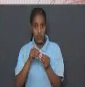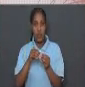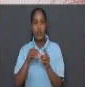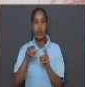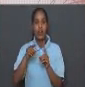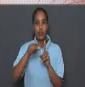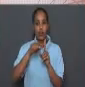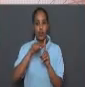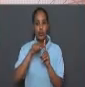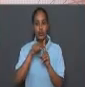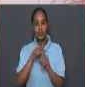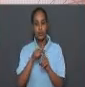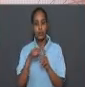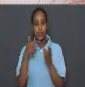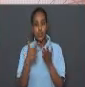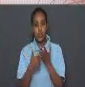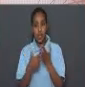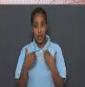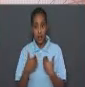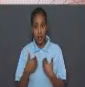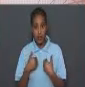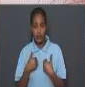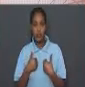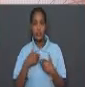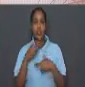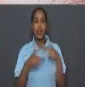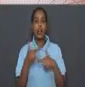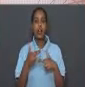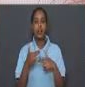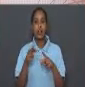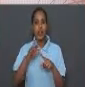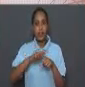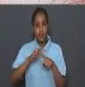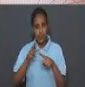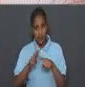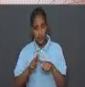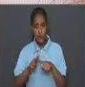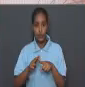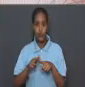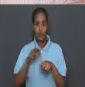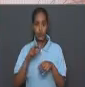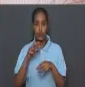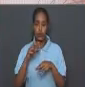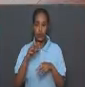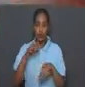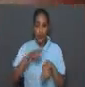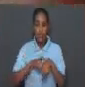electrodes. This allows the reactions to be reversed during charging.